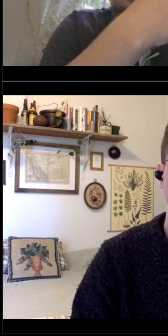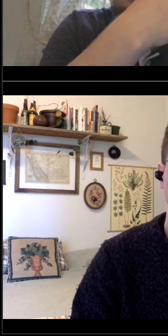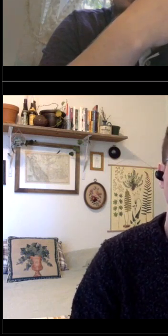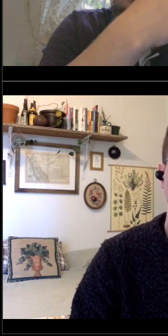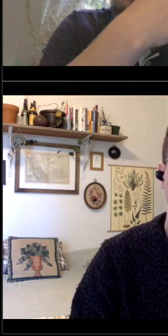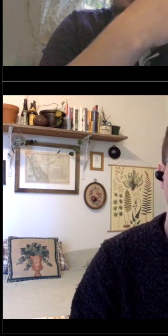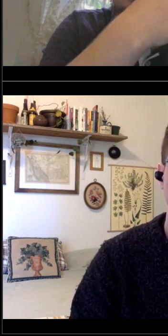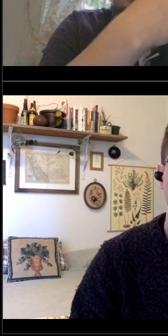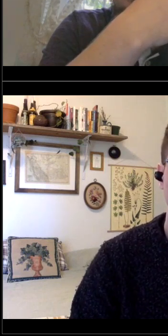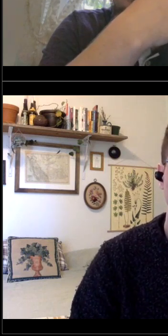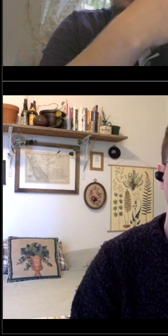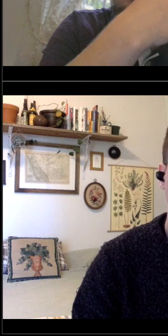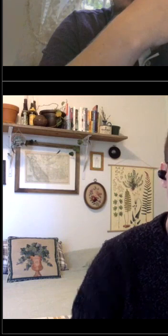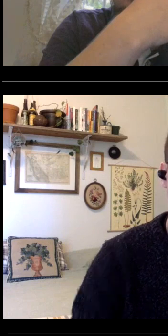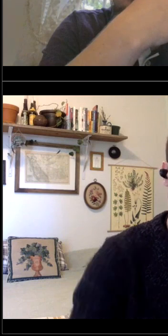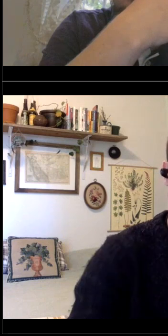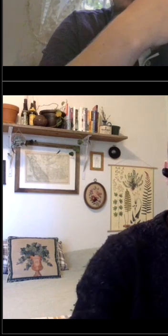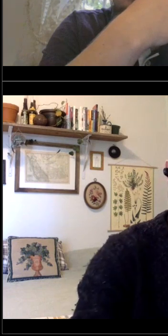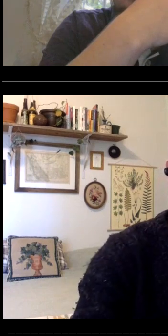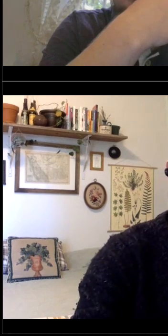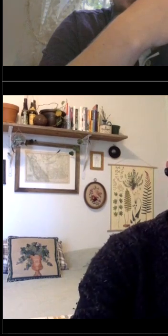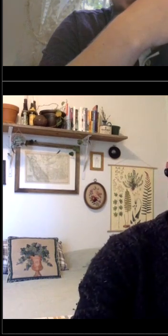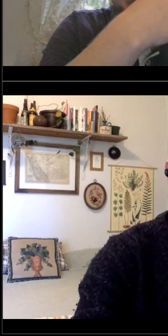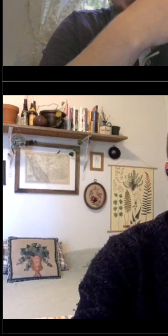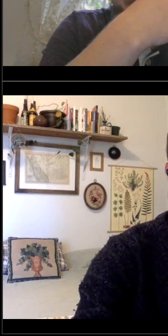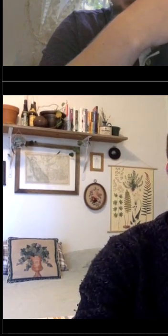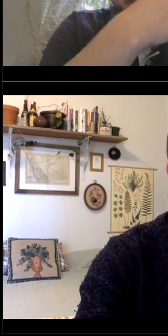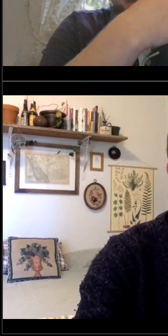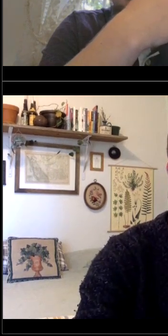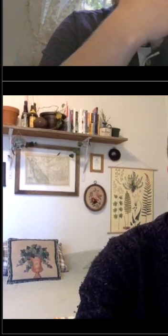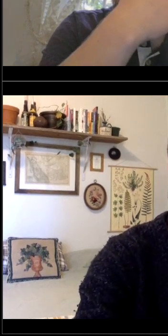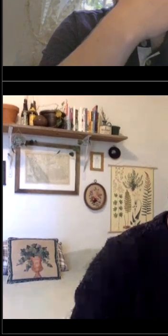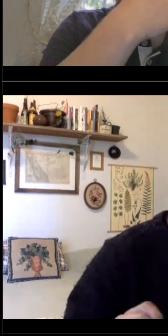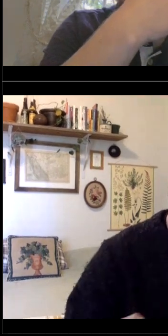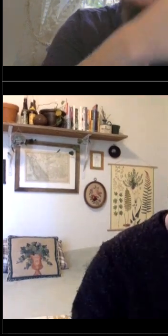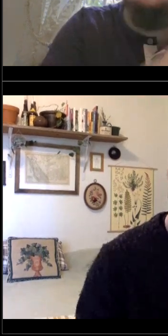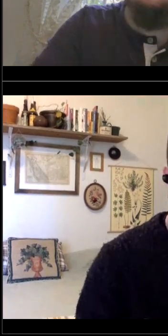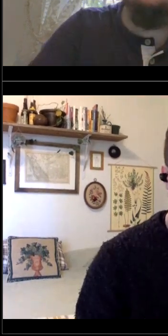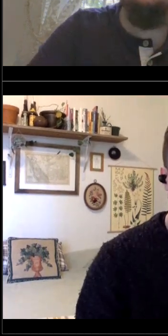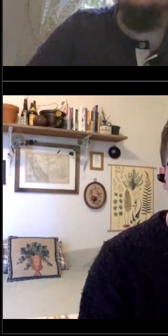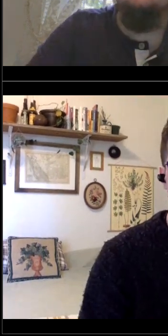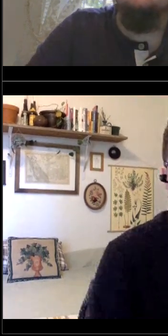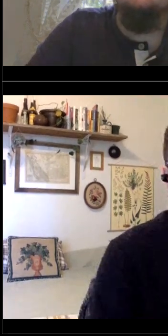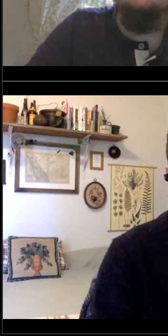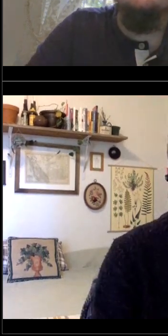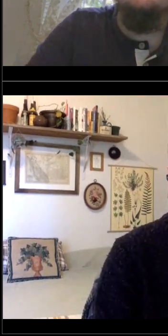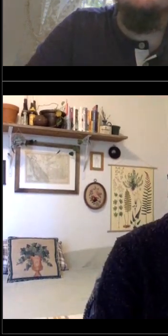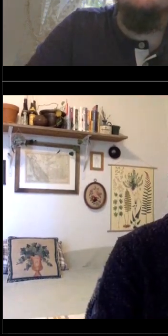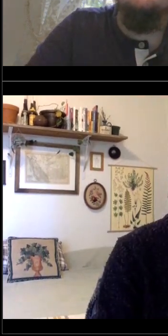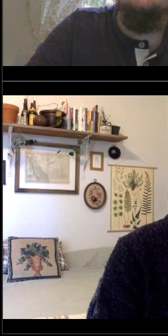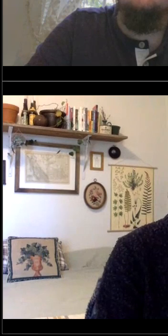Yeah, I think that came out pretty clearly in a lot of the different presentations about how this is not just about,